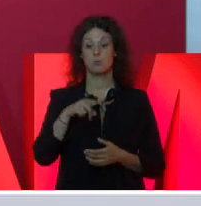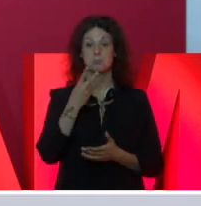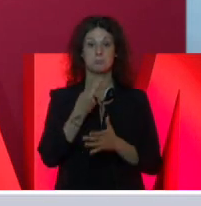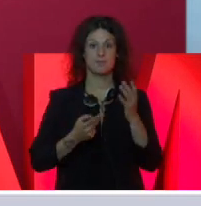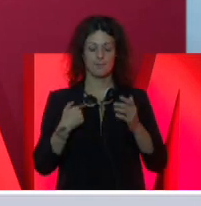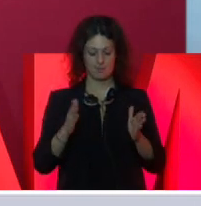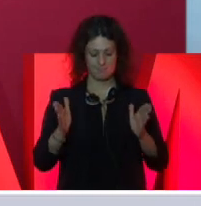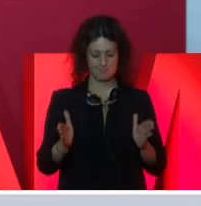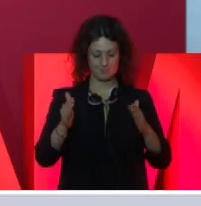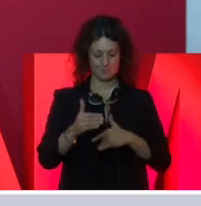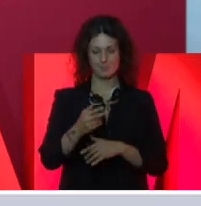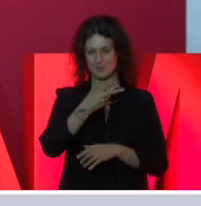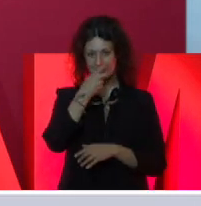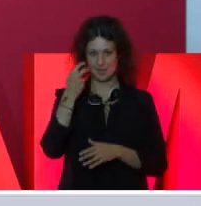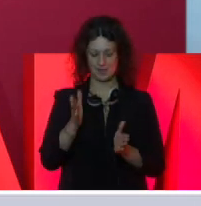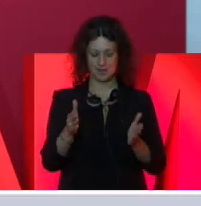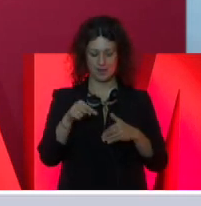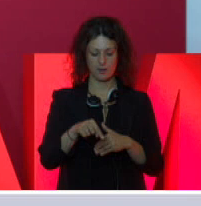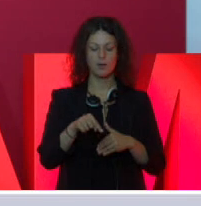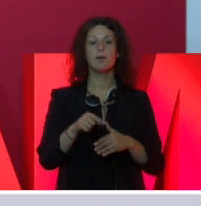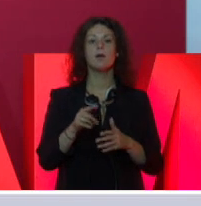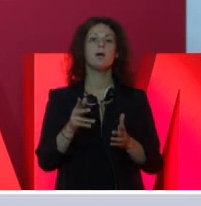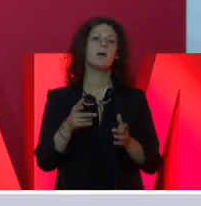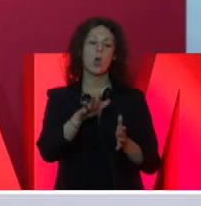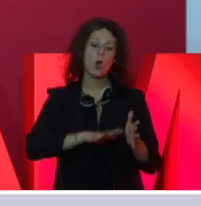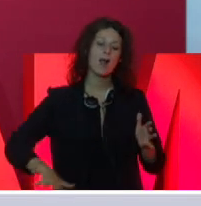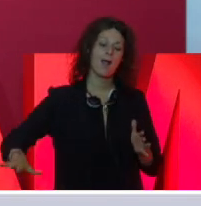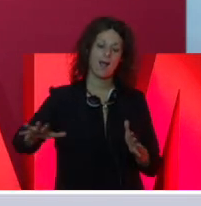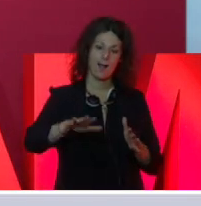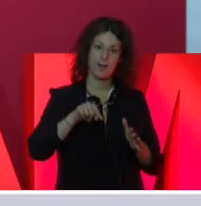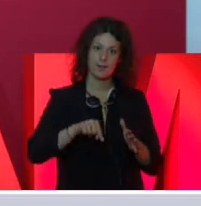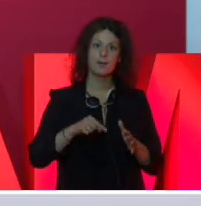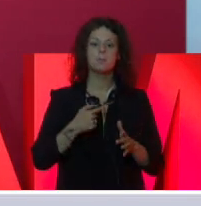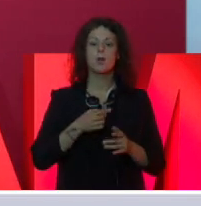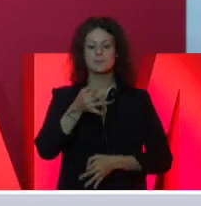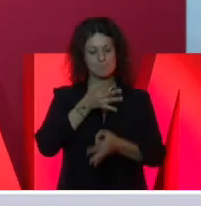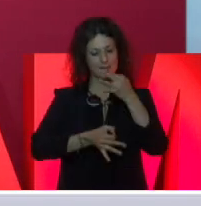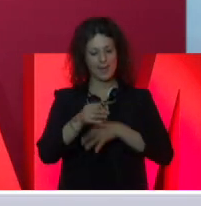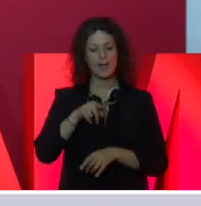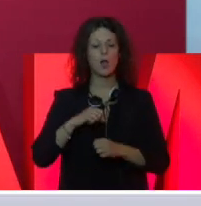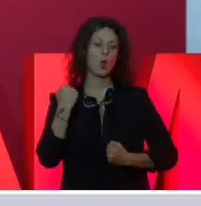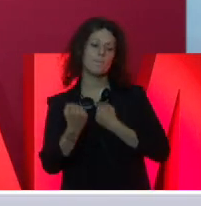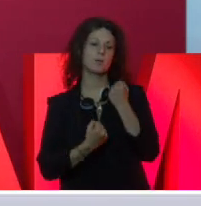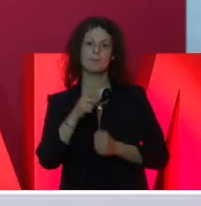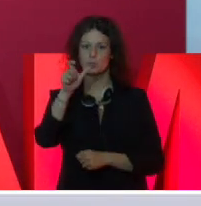you create a local model that explains the behavior for this subject, you may have a